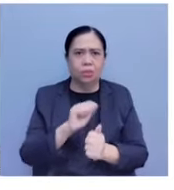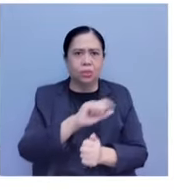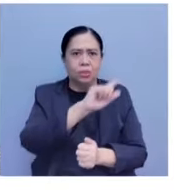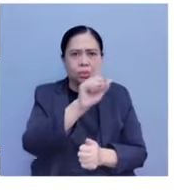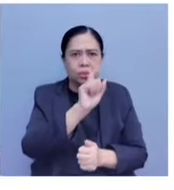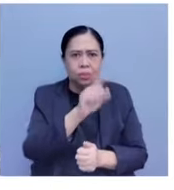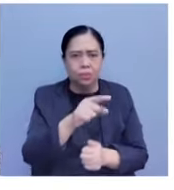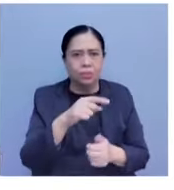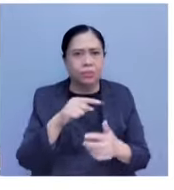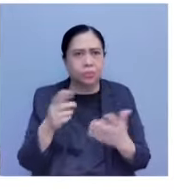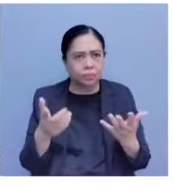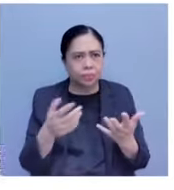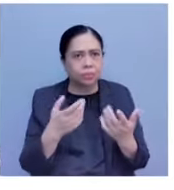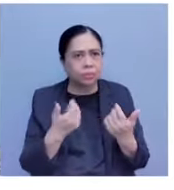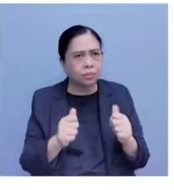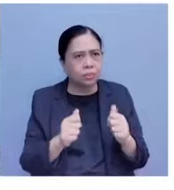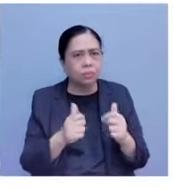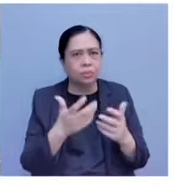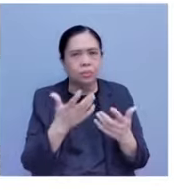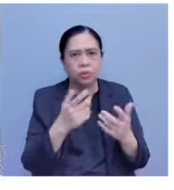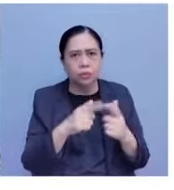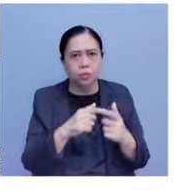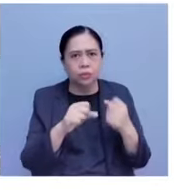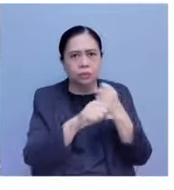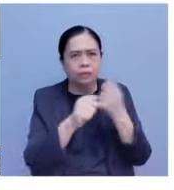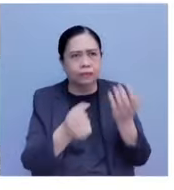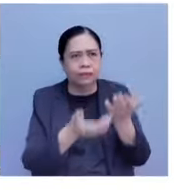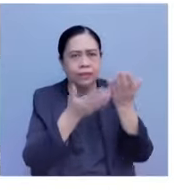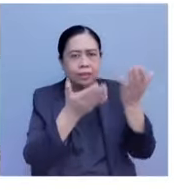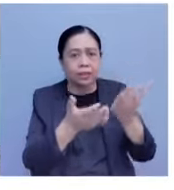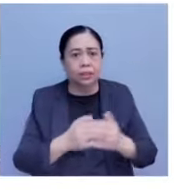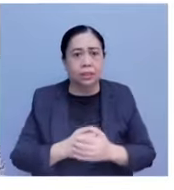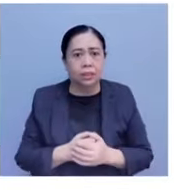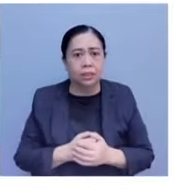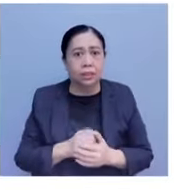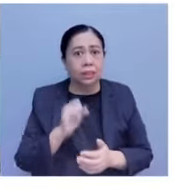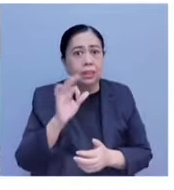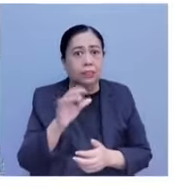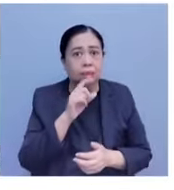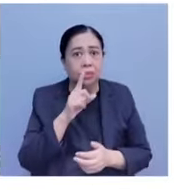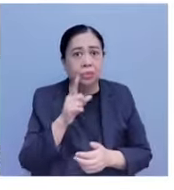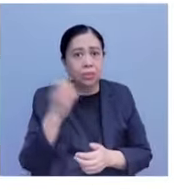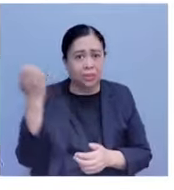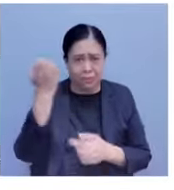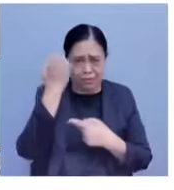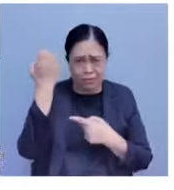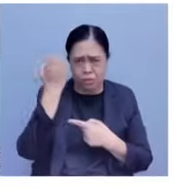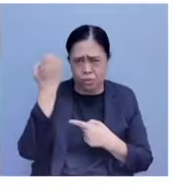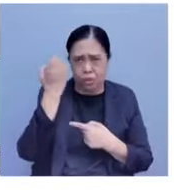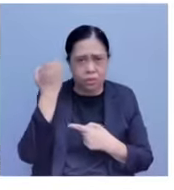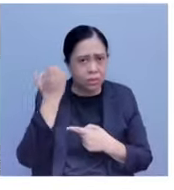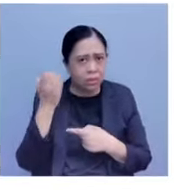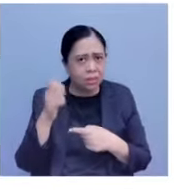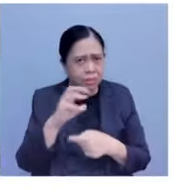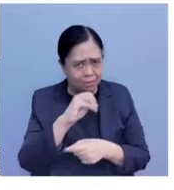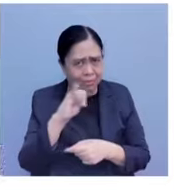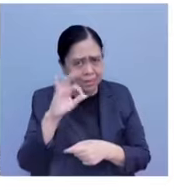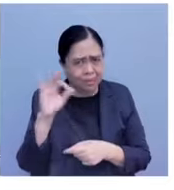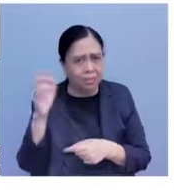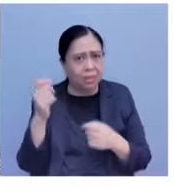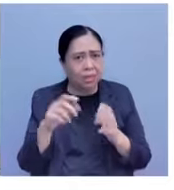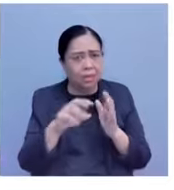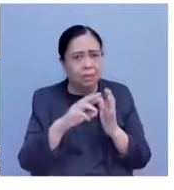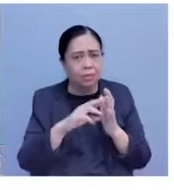that we are filing. In fact, Carmina, if there's really an emergency, the House bill